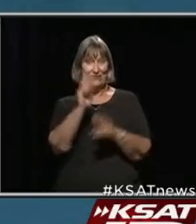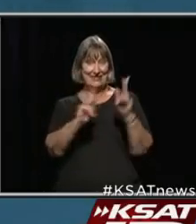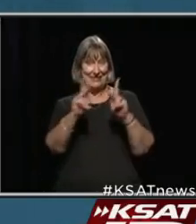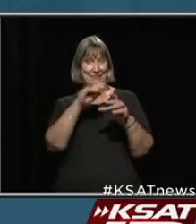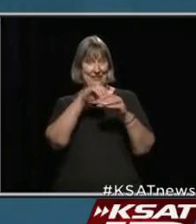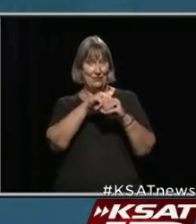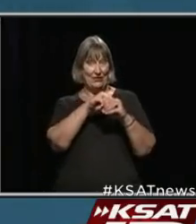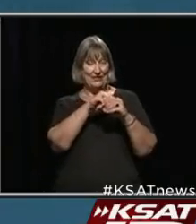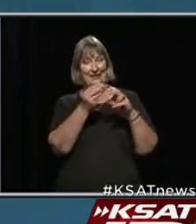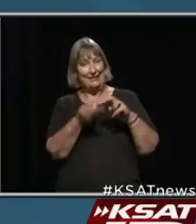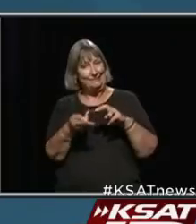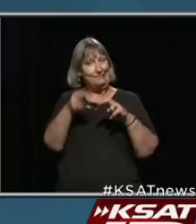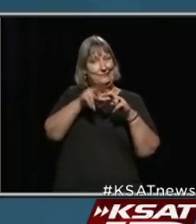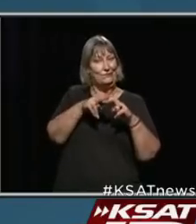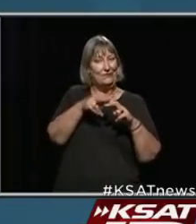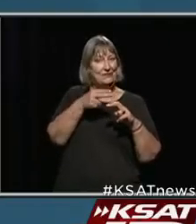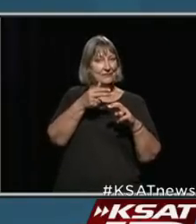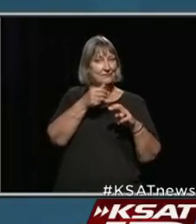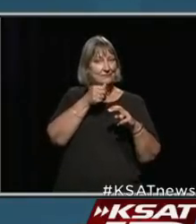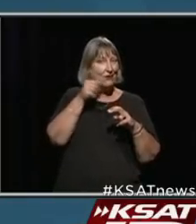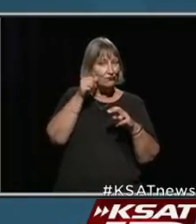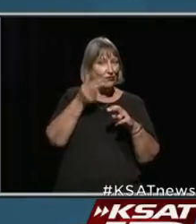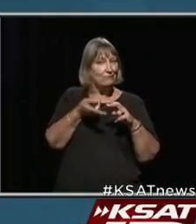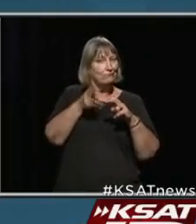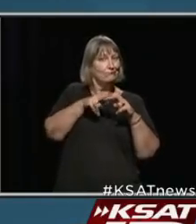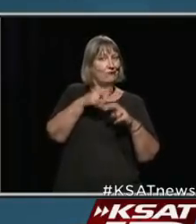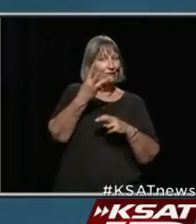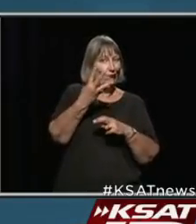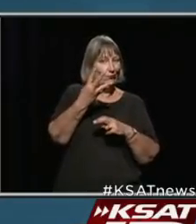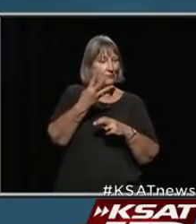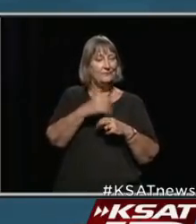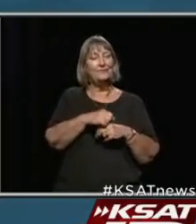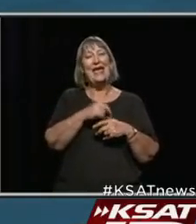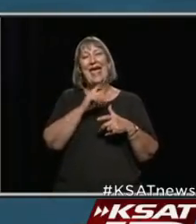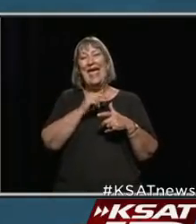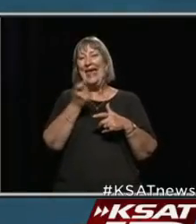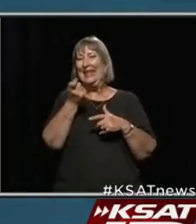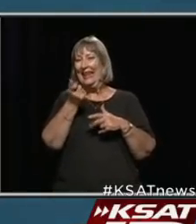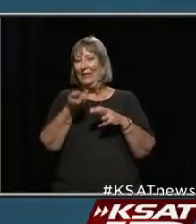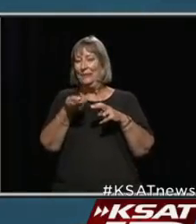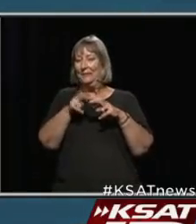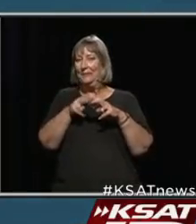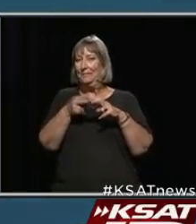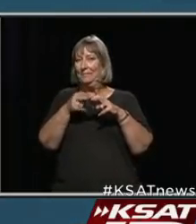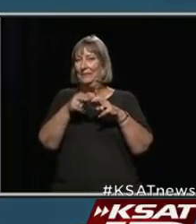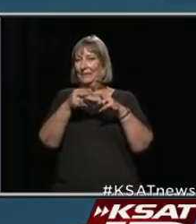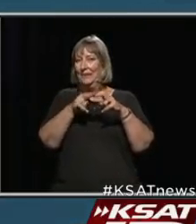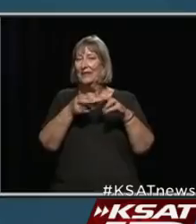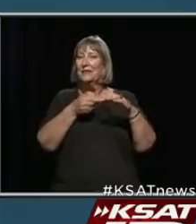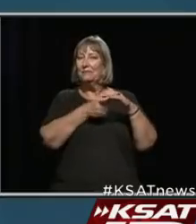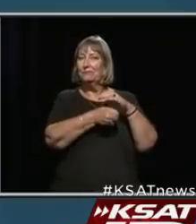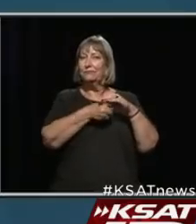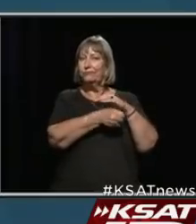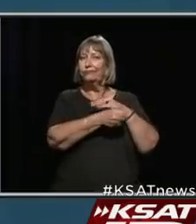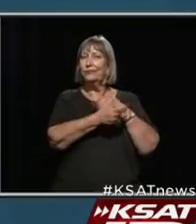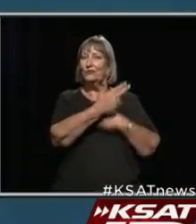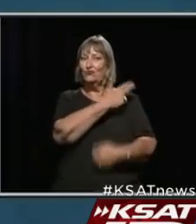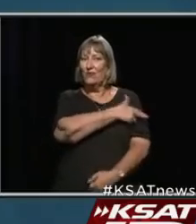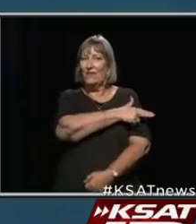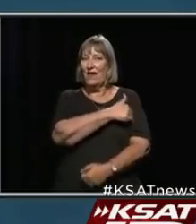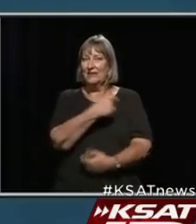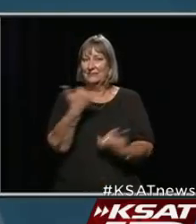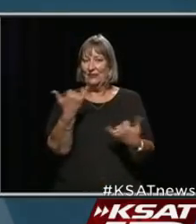which is up 4 from yesterday. And there's also a slight uptick in the number of admissions to our hospitals within the last 24